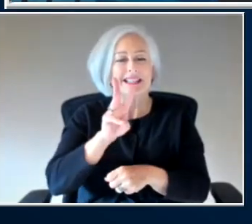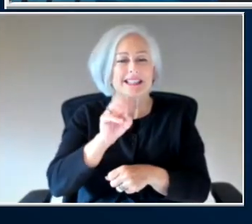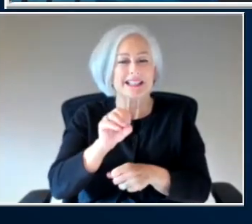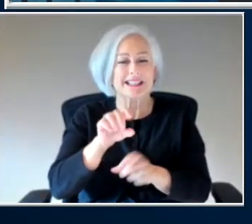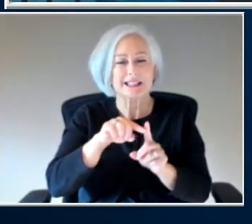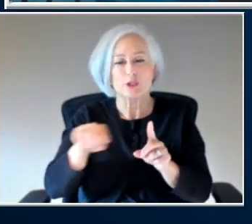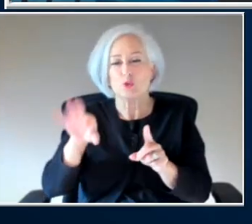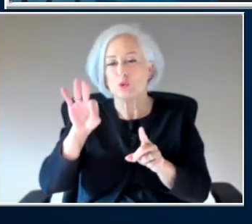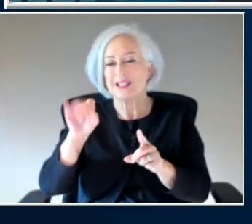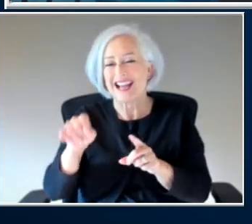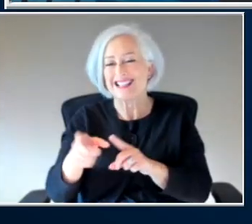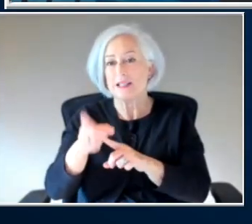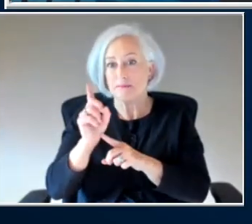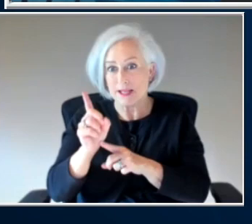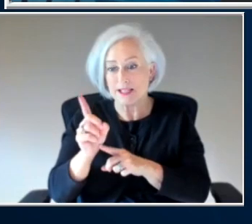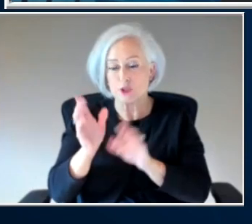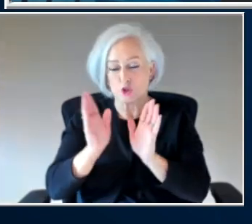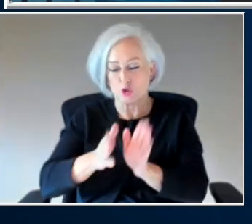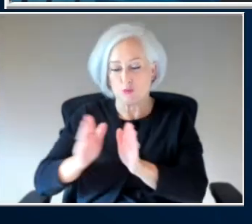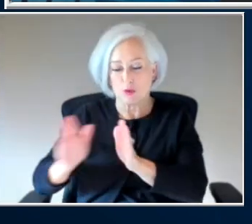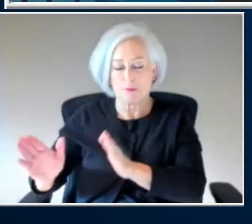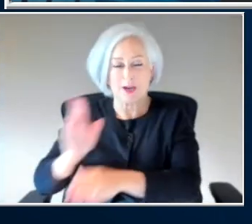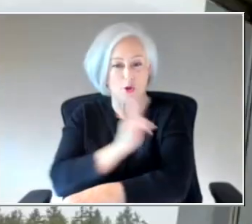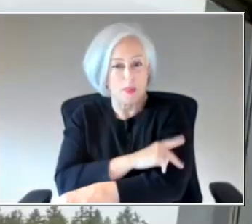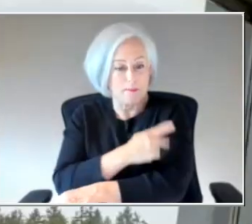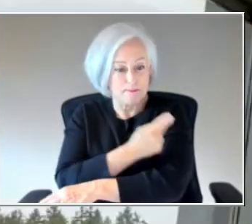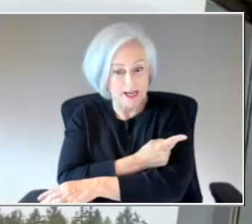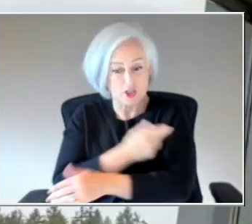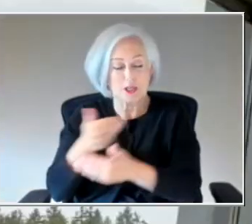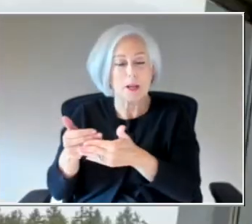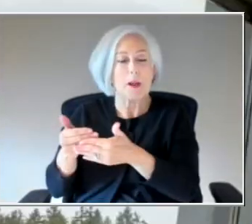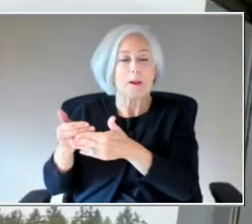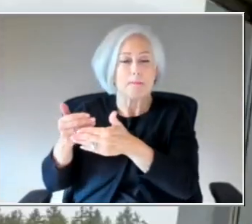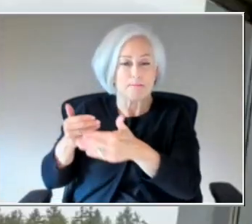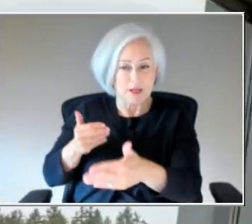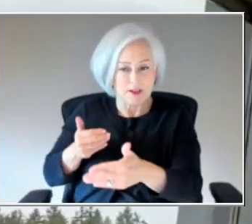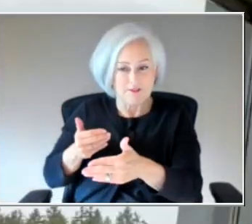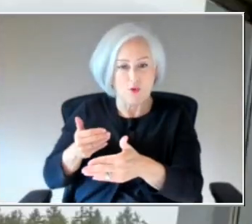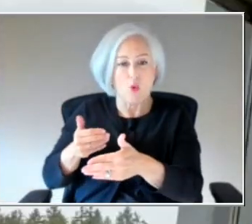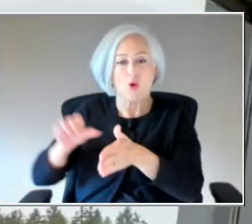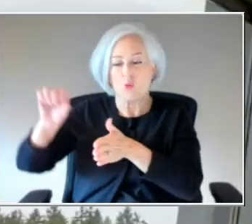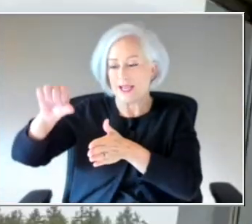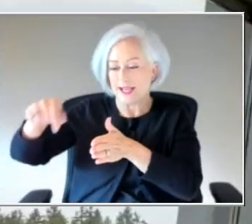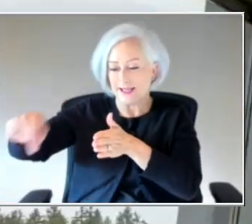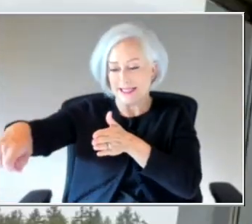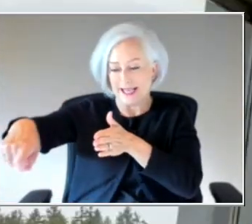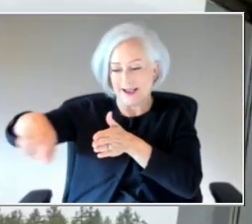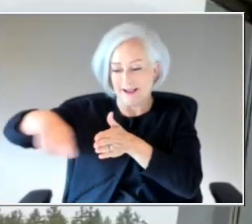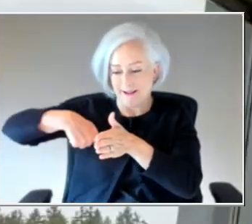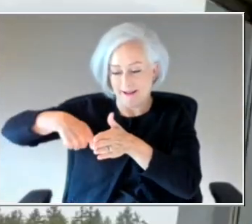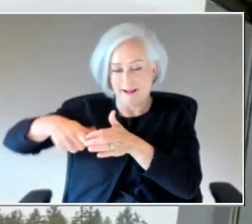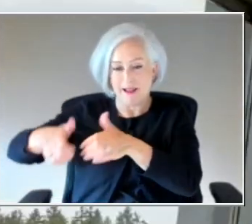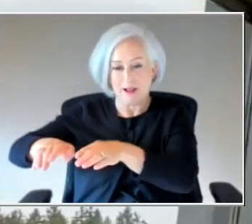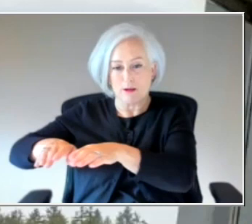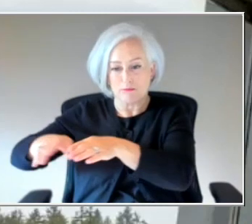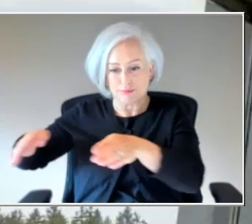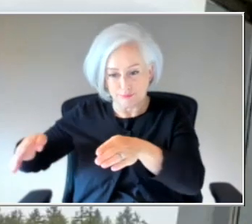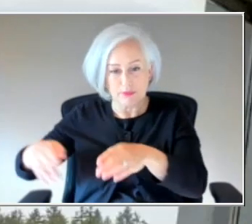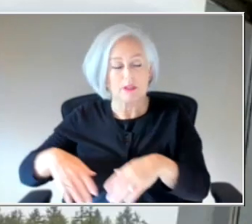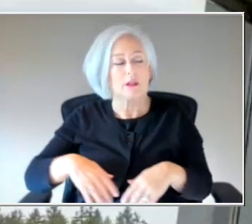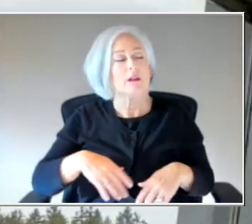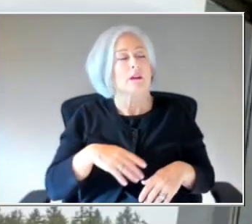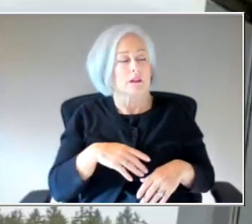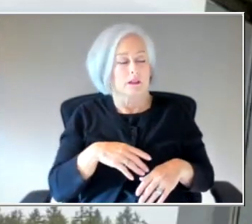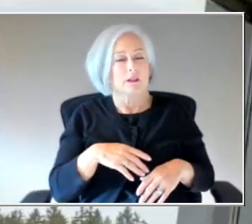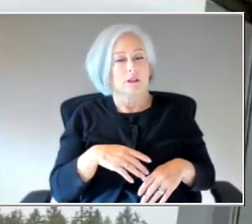we have to take those circumstances into consideration in terms of the exposure we have to obtain before that kidney comes. So we want